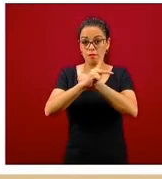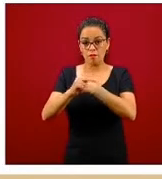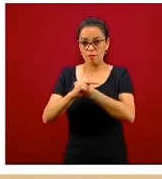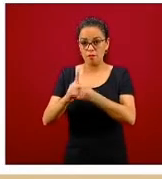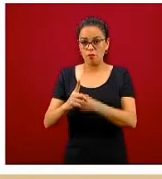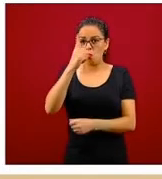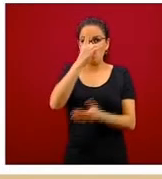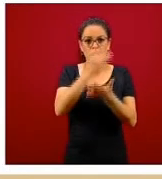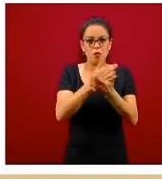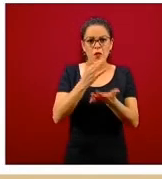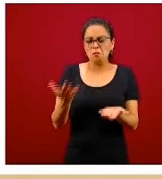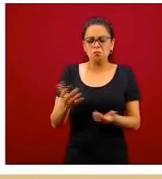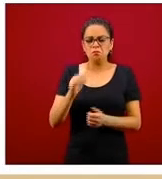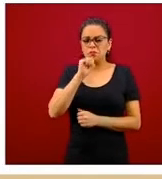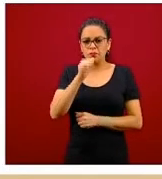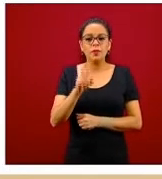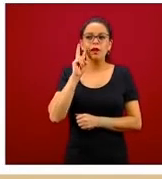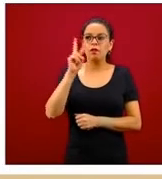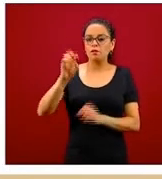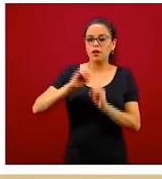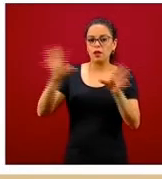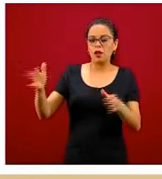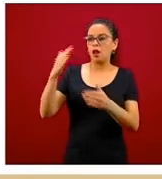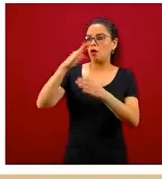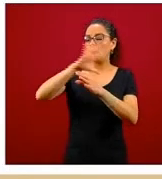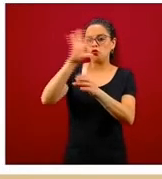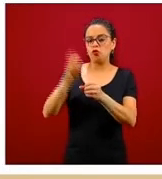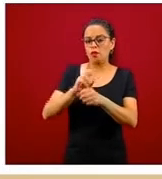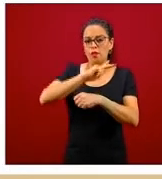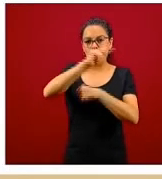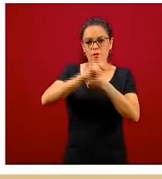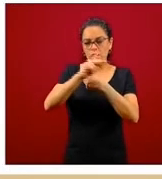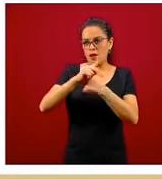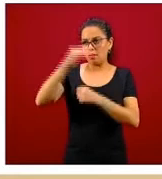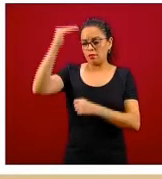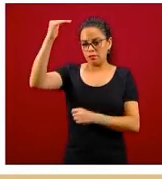registry as living outside of Mexico.